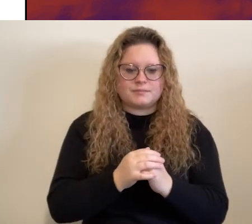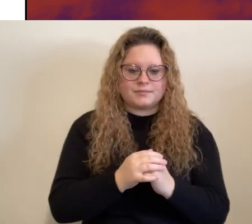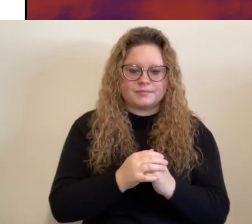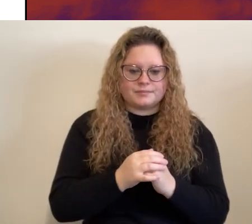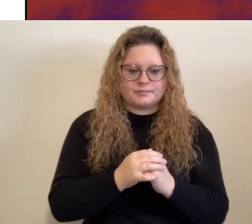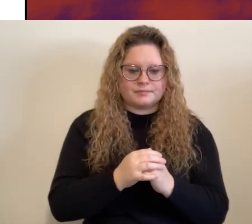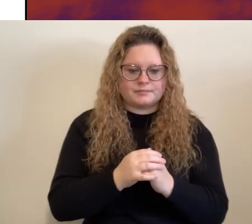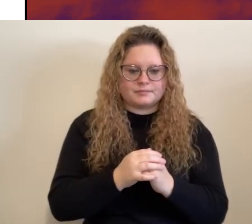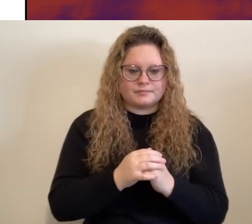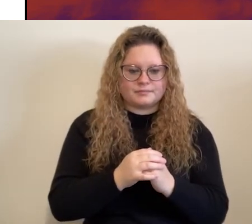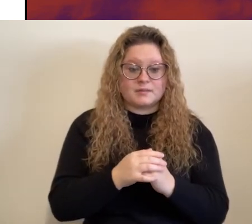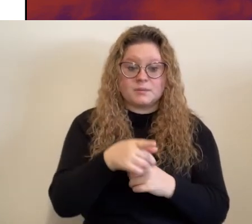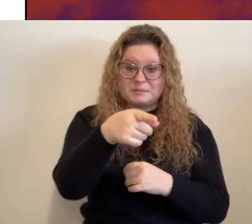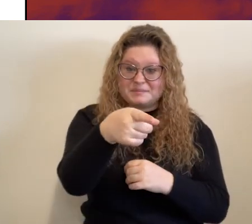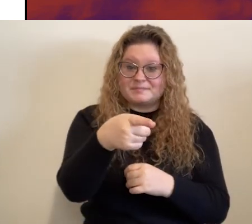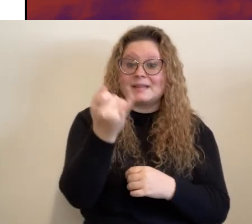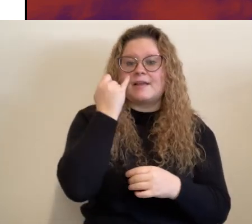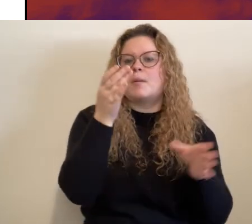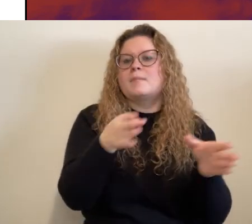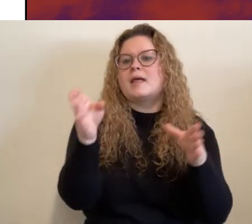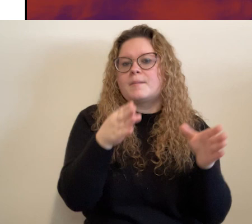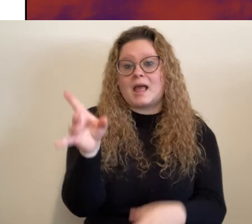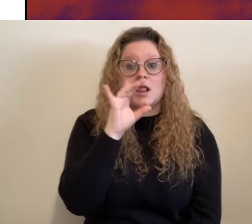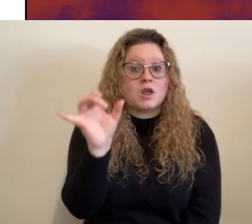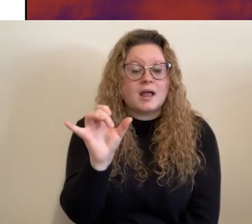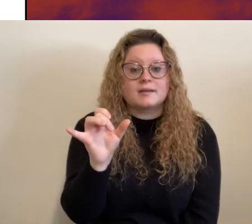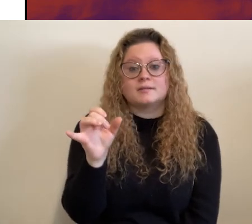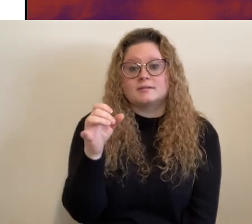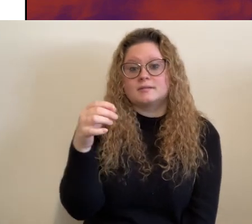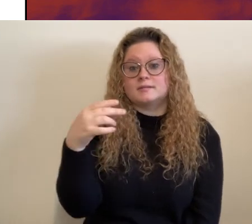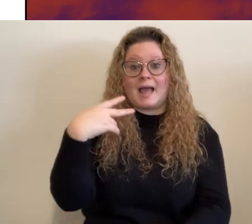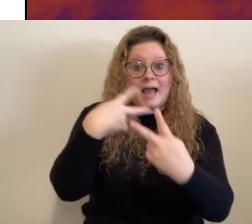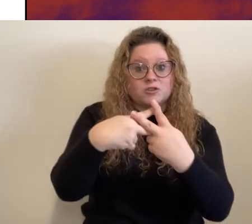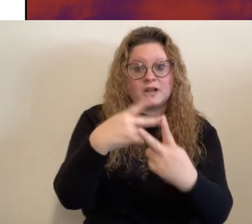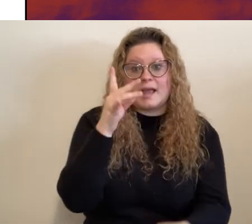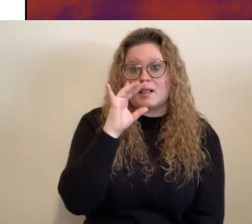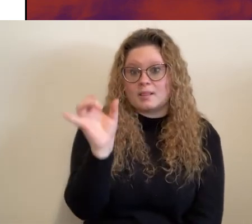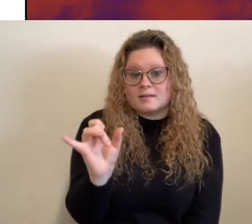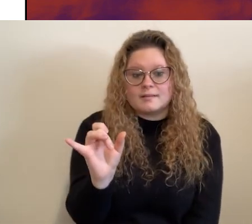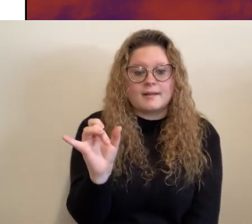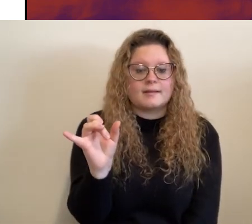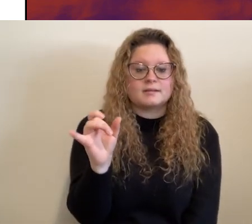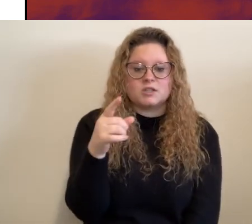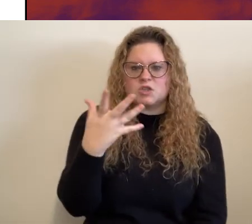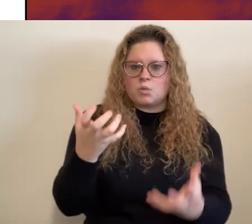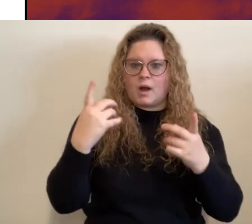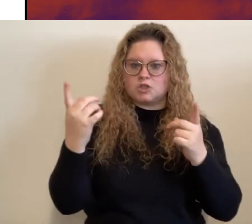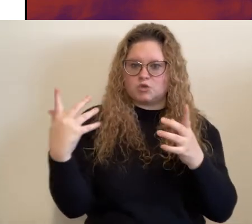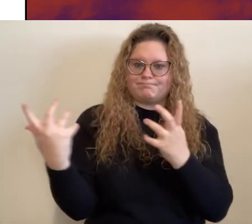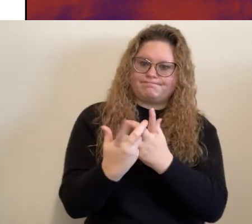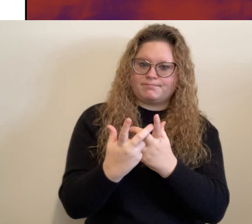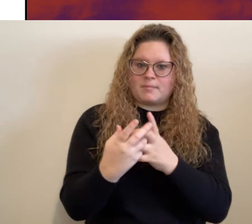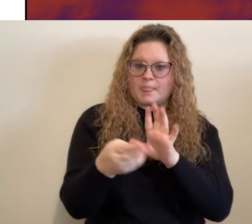when you're sort of planning out things, hashtags, and you want to have this sort of opposite just so that it has a little bit